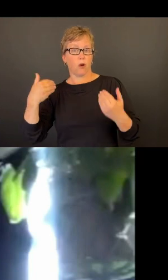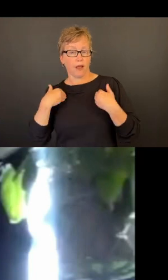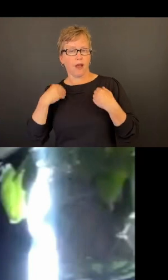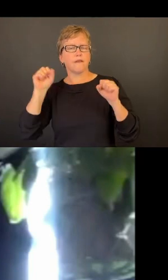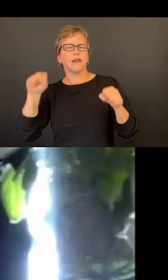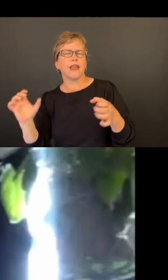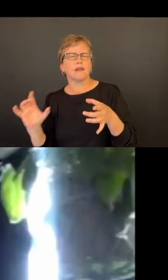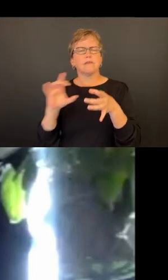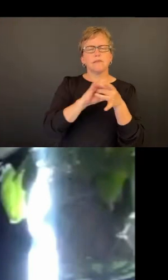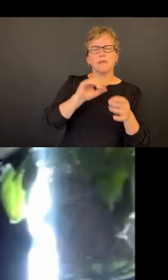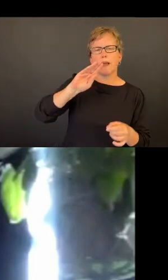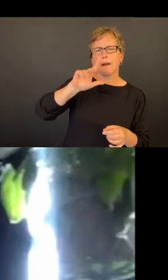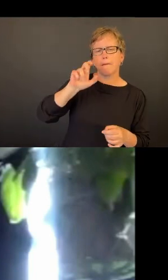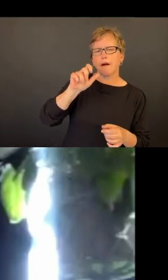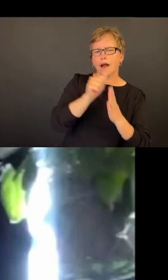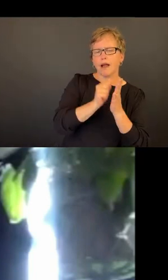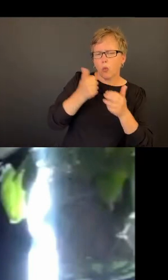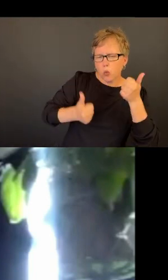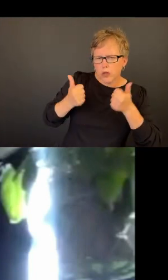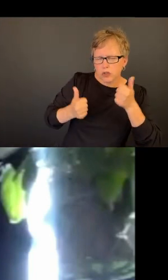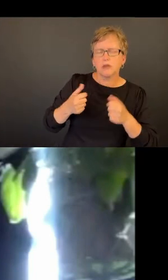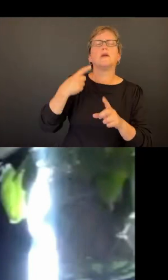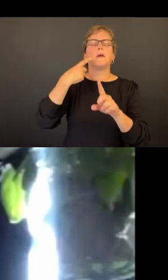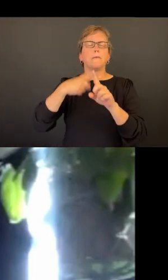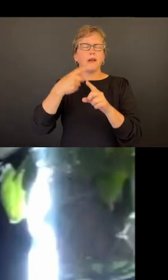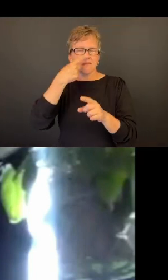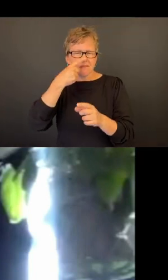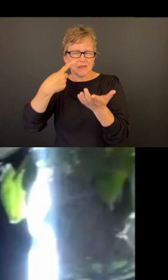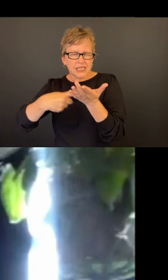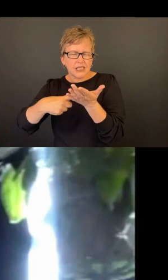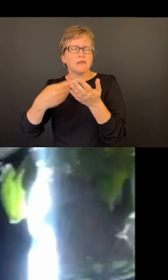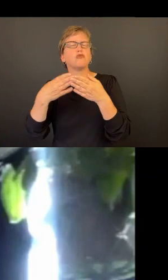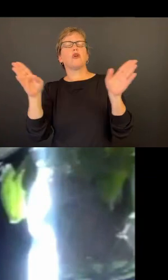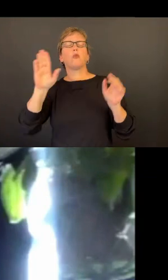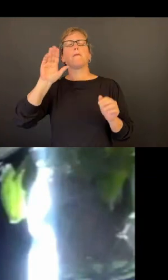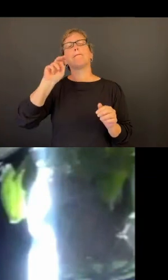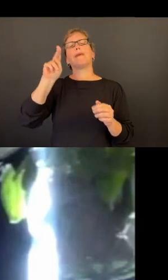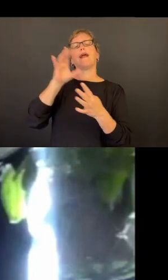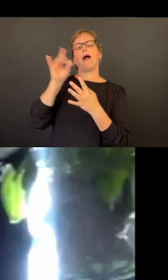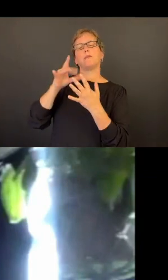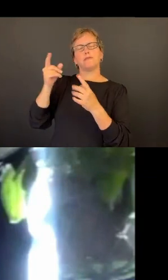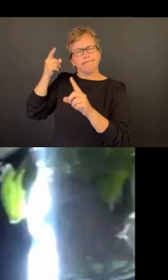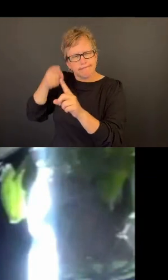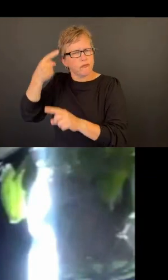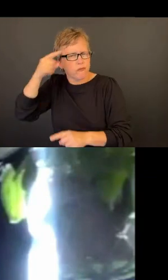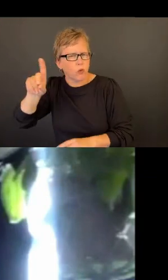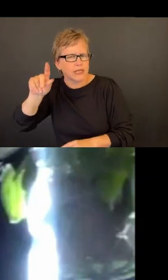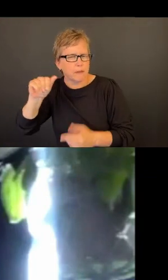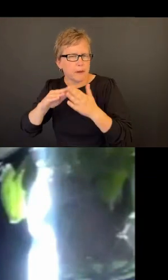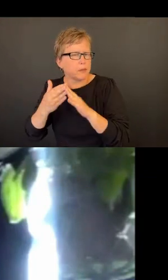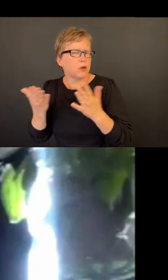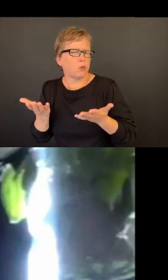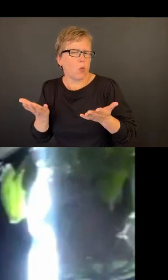Wells Fargo that could be linked to ABLE, or just accessibility options for